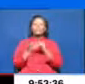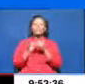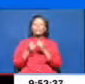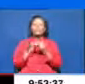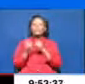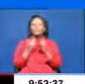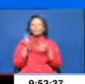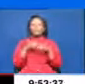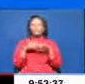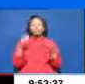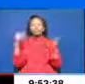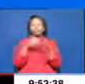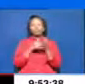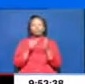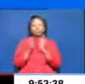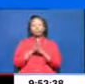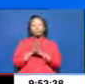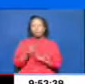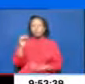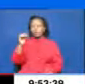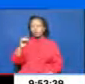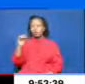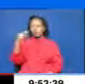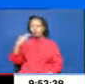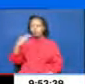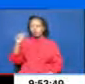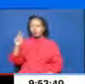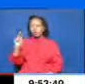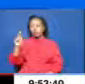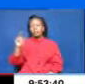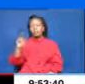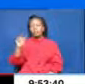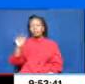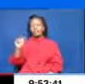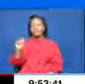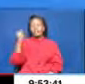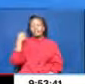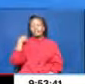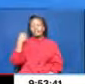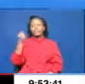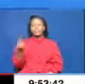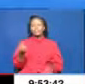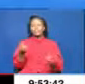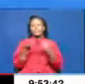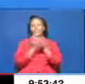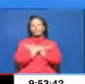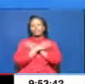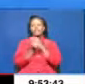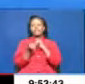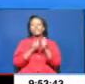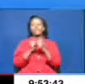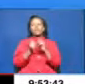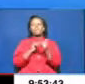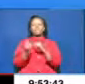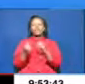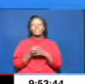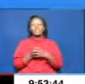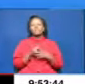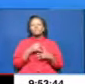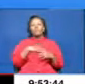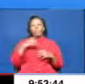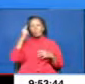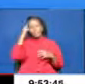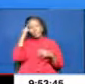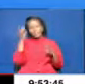African giants Ghana at the University of Birmingham yesterday in a friendly match. I think everything is okay.